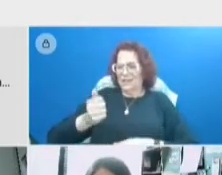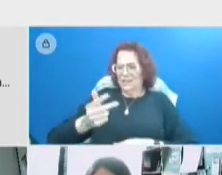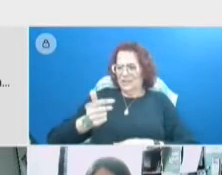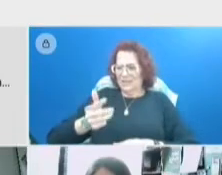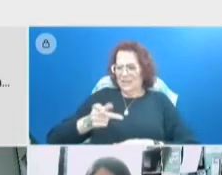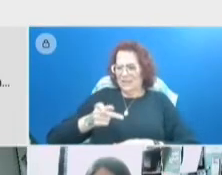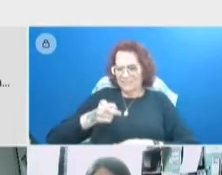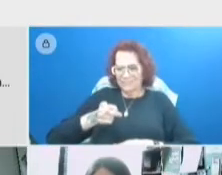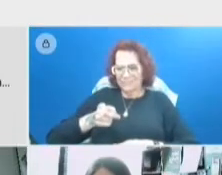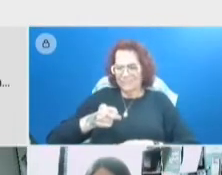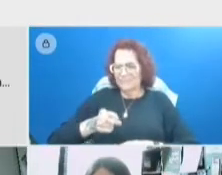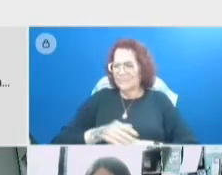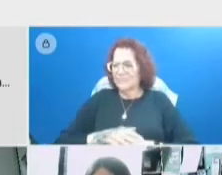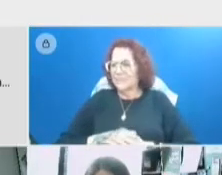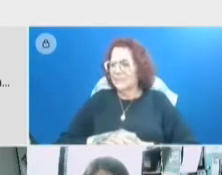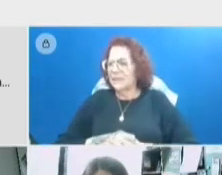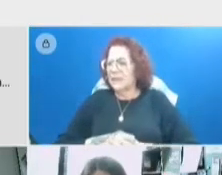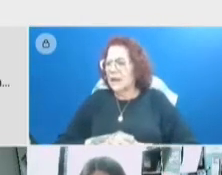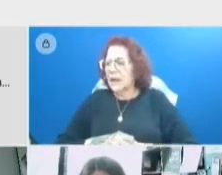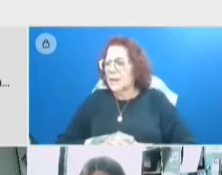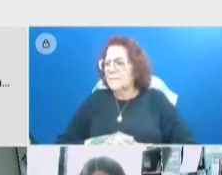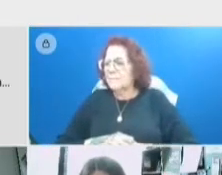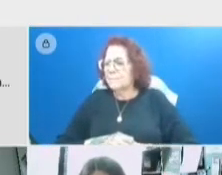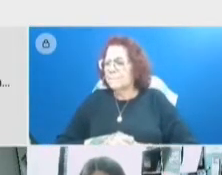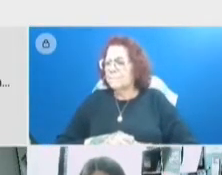I move to adopt the minutes.